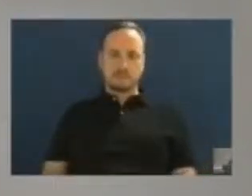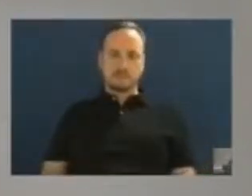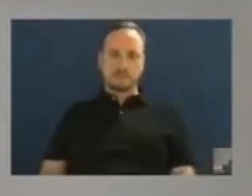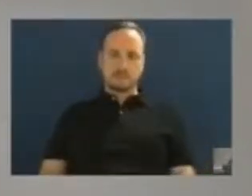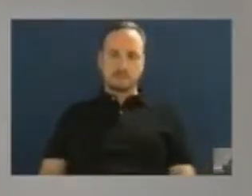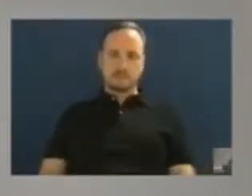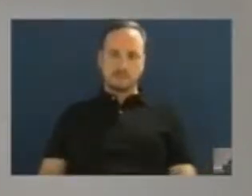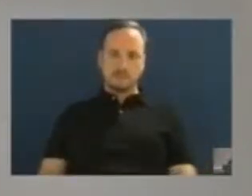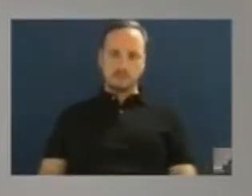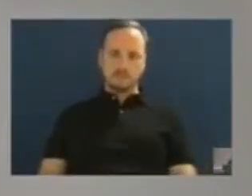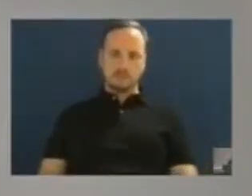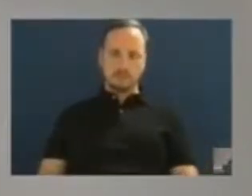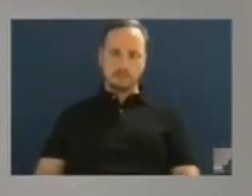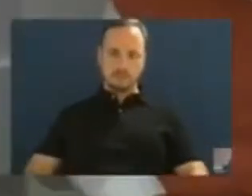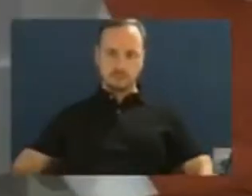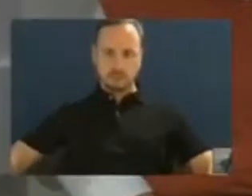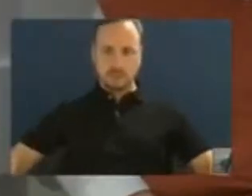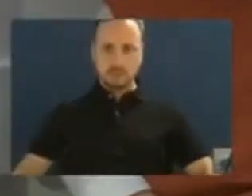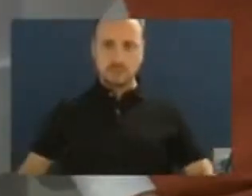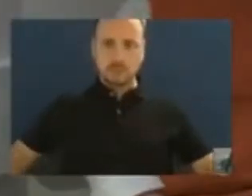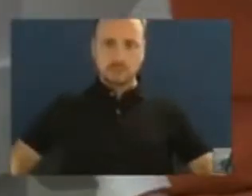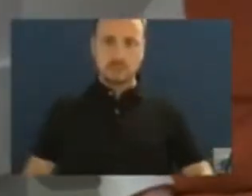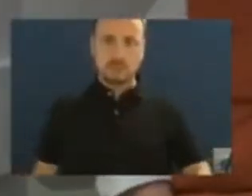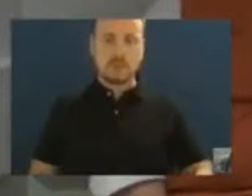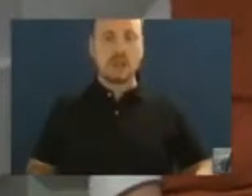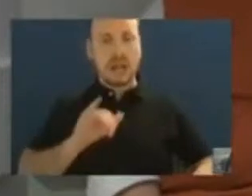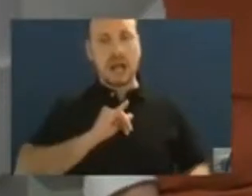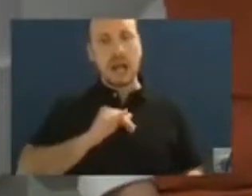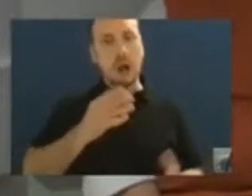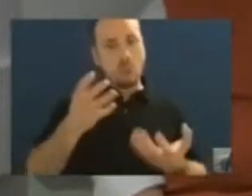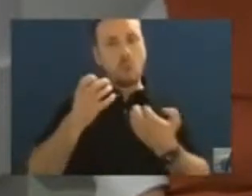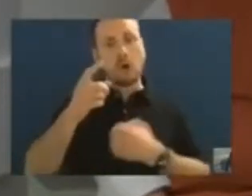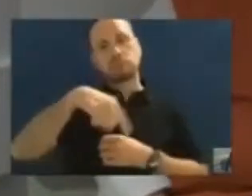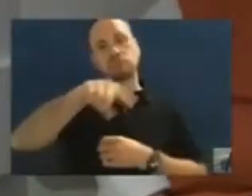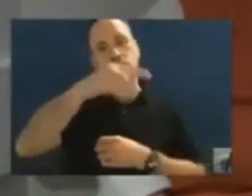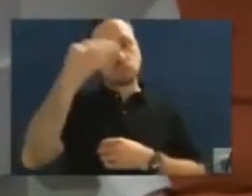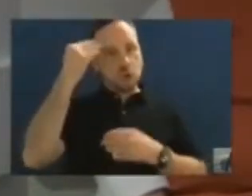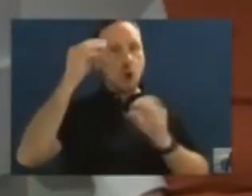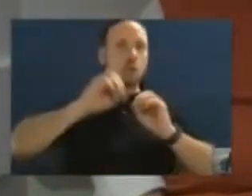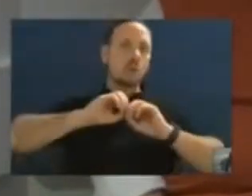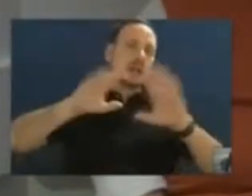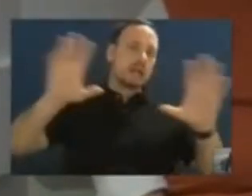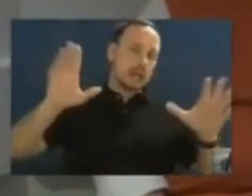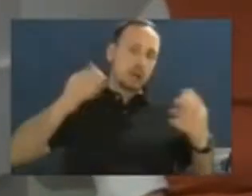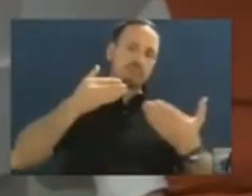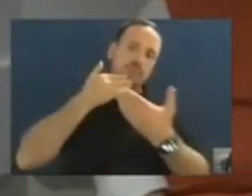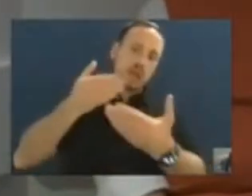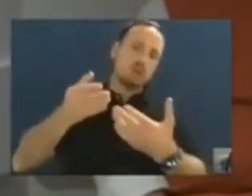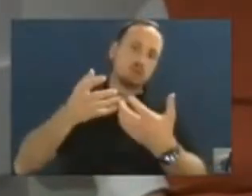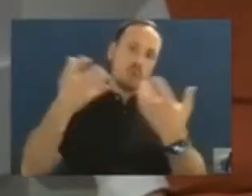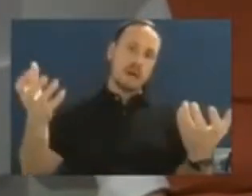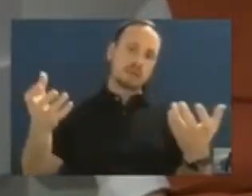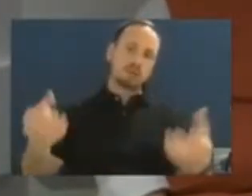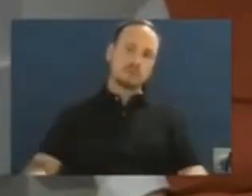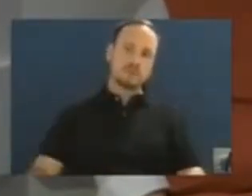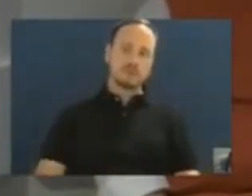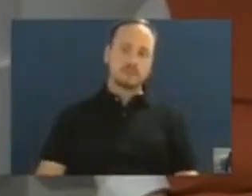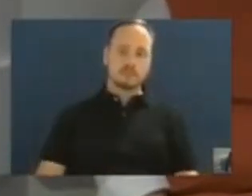know exactly what it's going to be and what it looks like. Thank you so much. You're welcome.